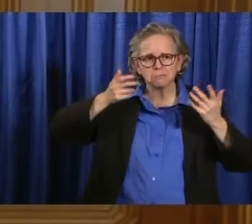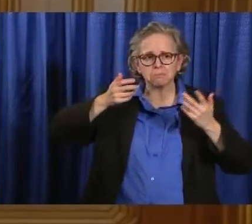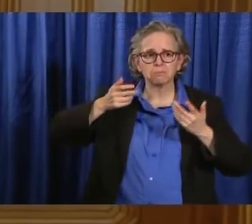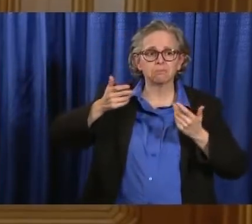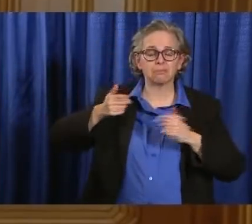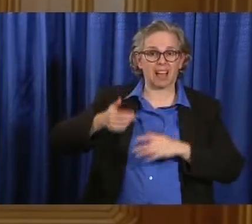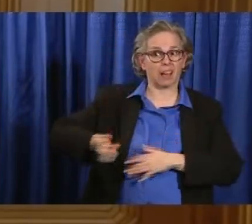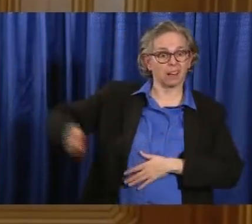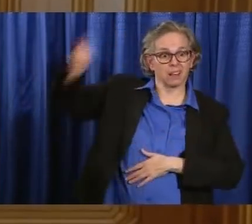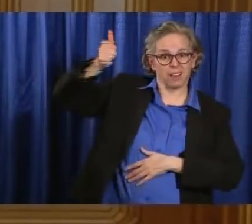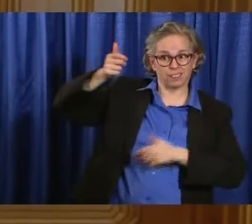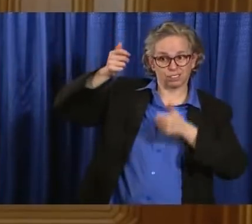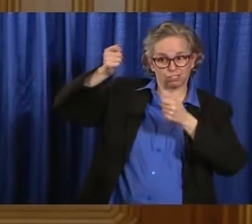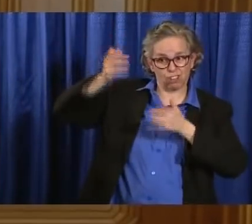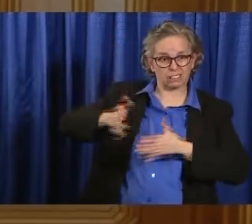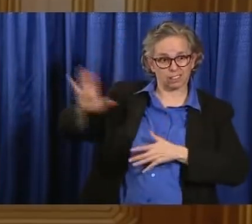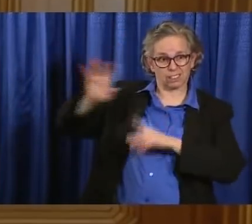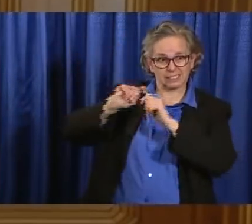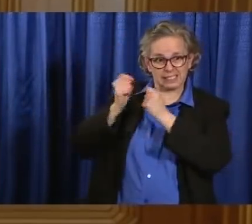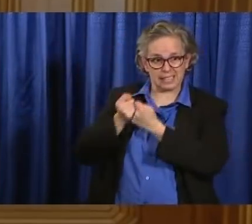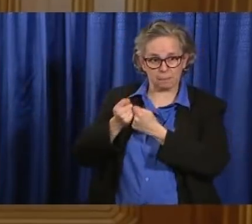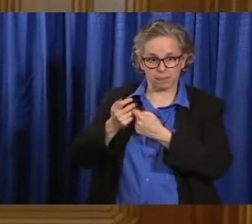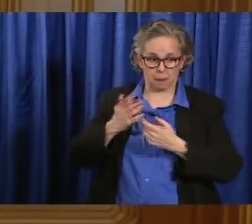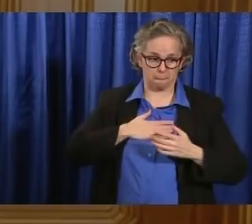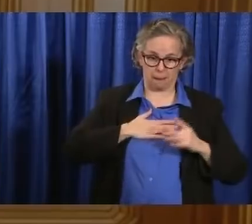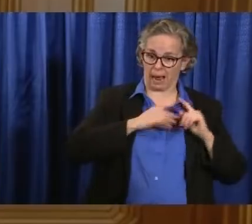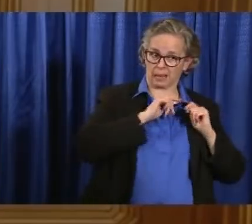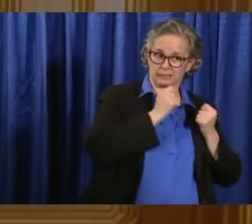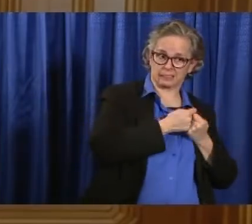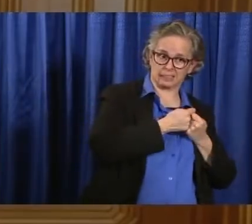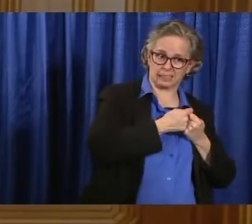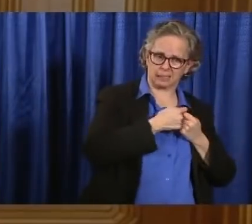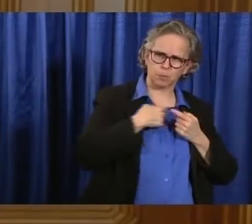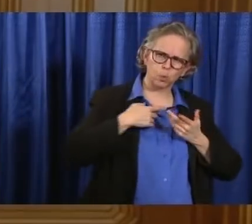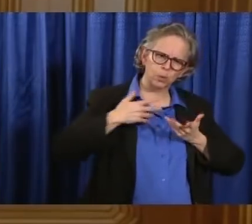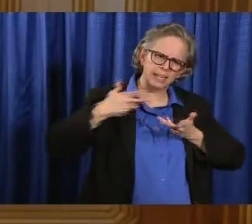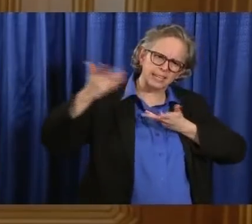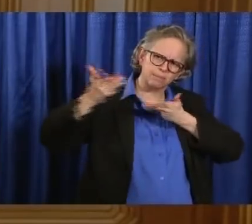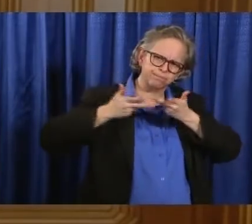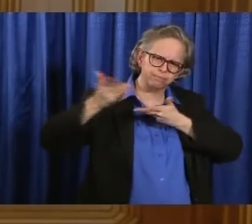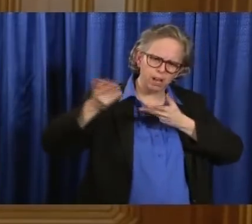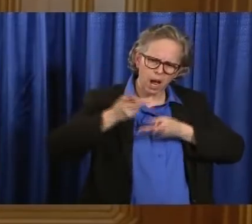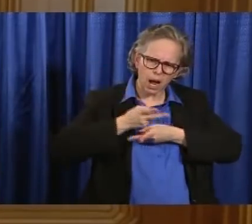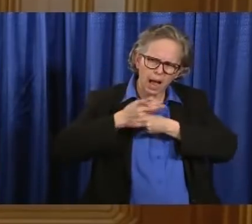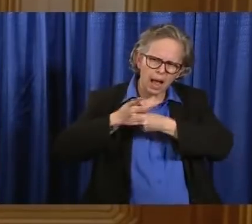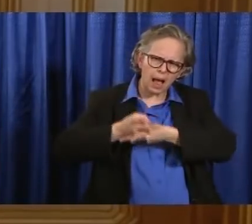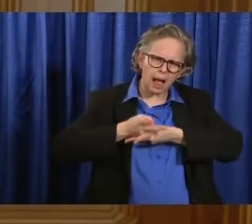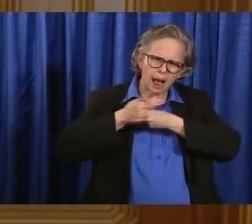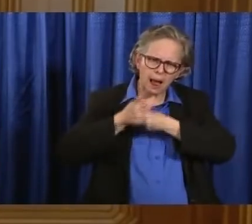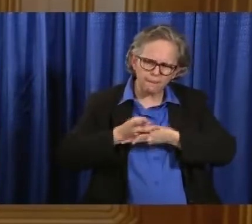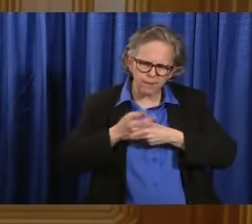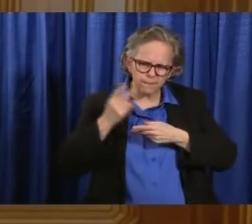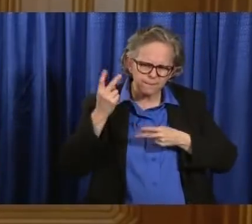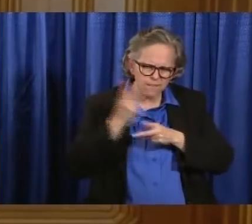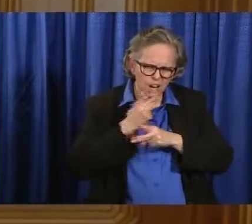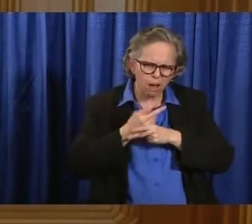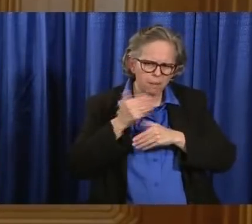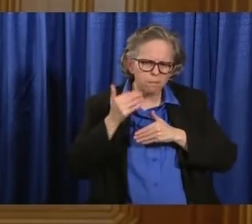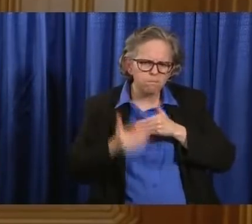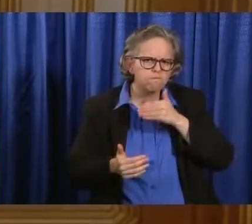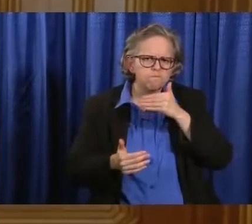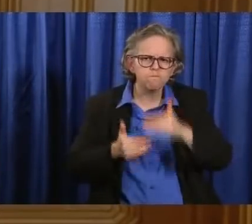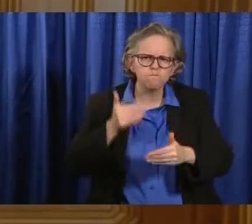team, and my team, have been very, very careful as they go through there. So it was within 100